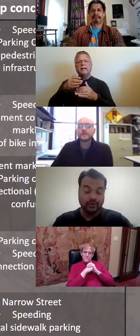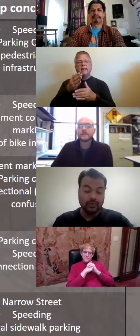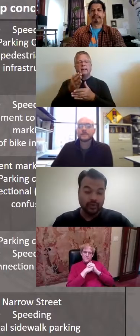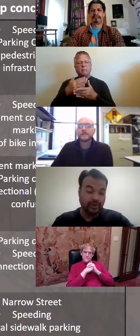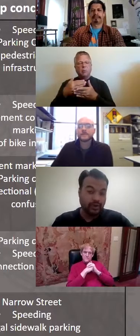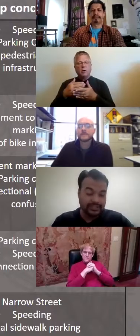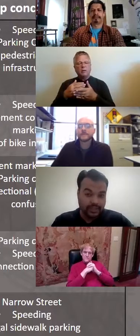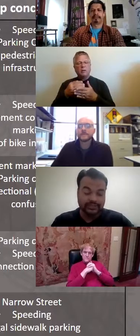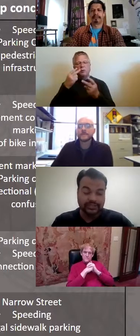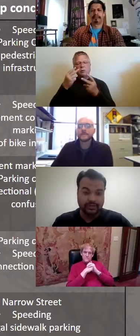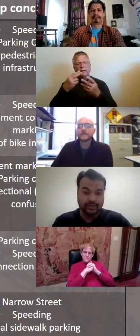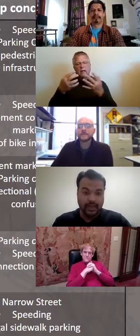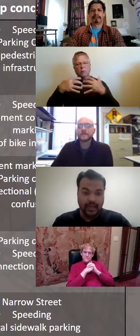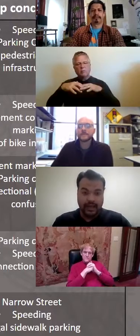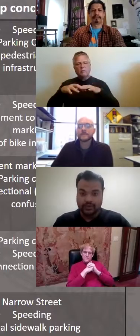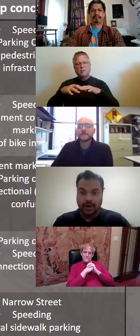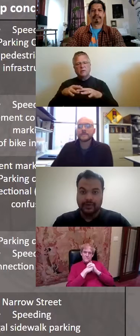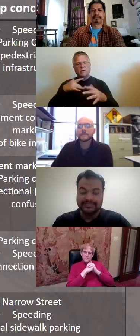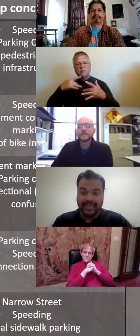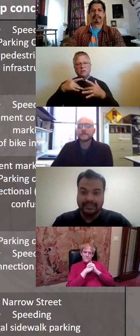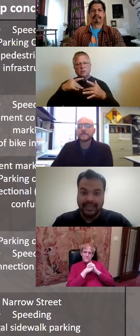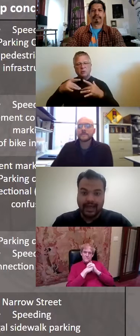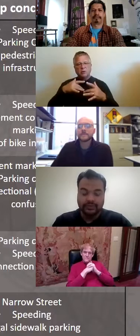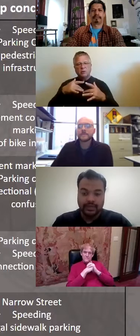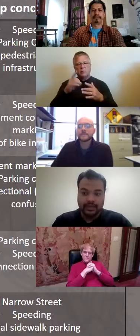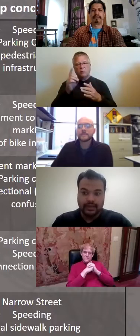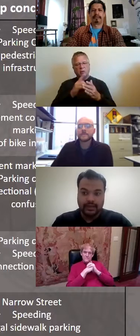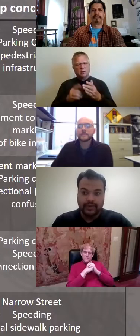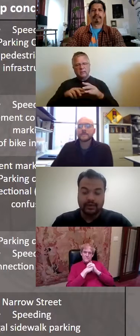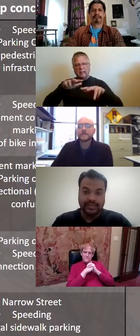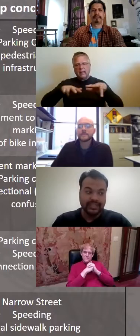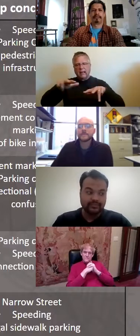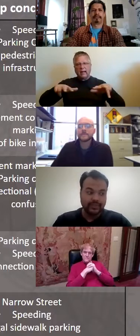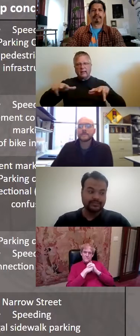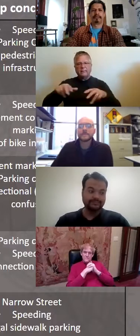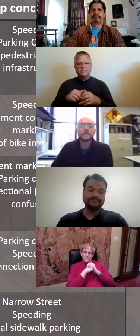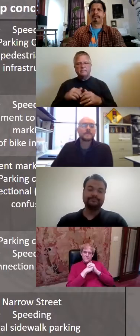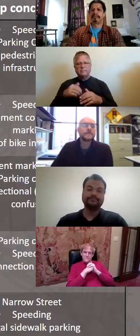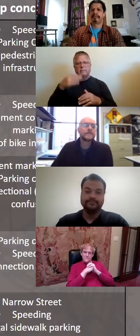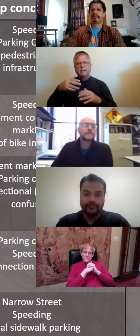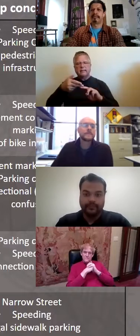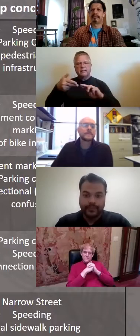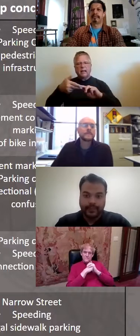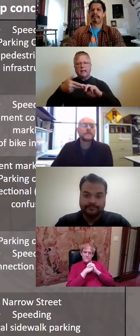are incorporating all this concern to our design layout. Ricardo, next slide, please.